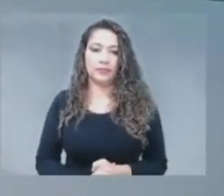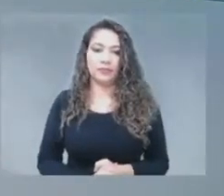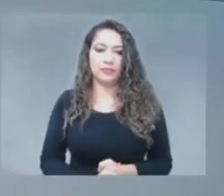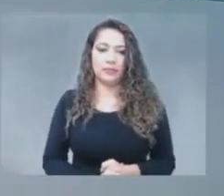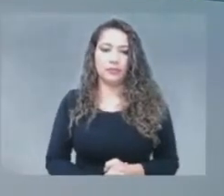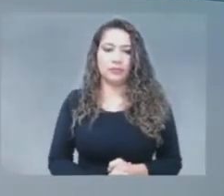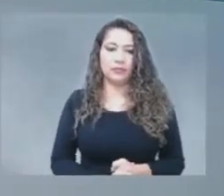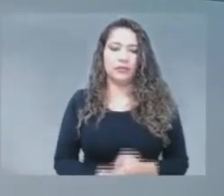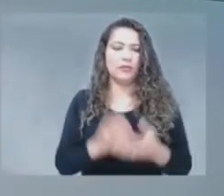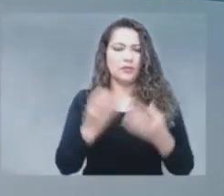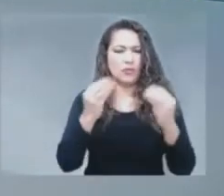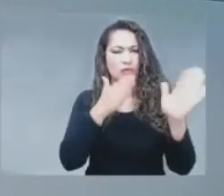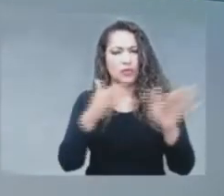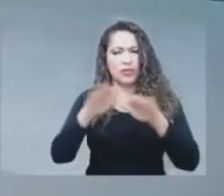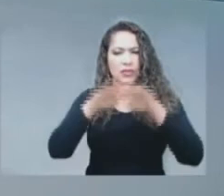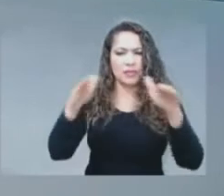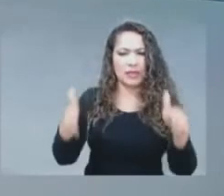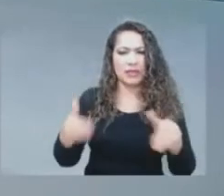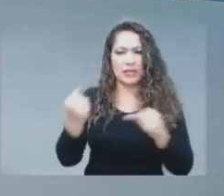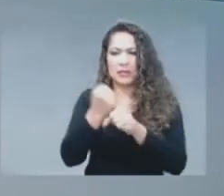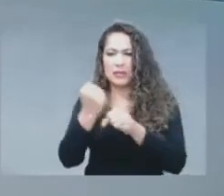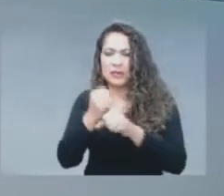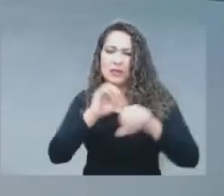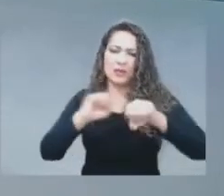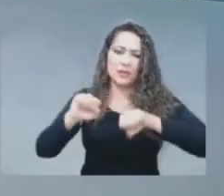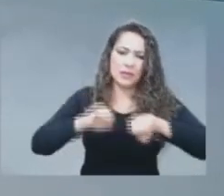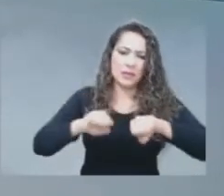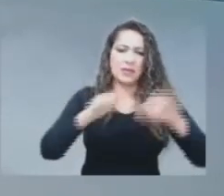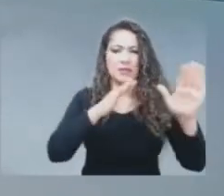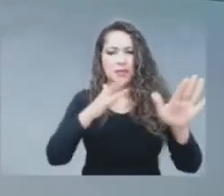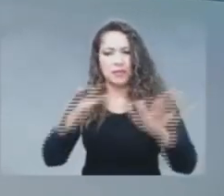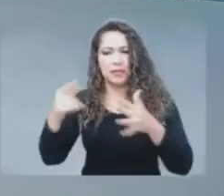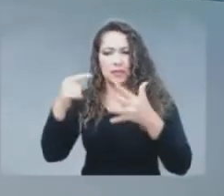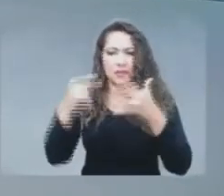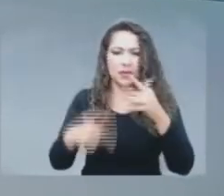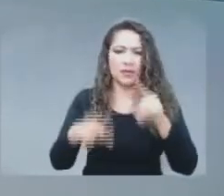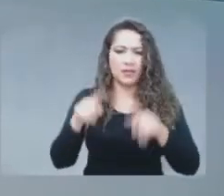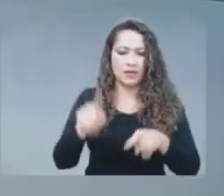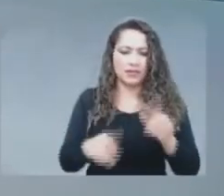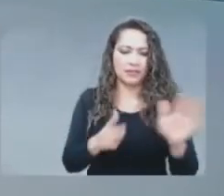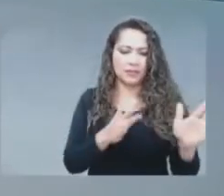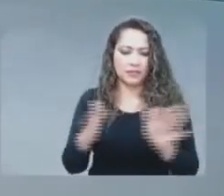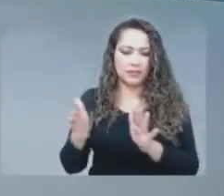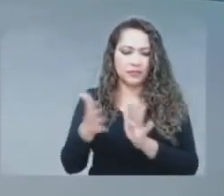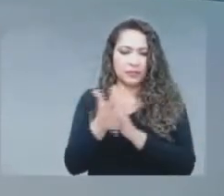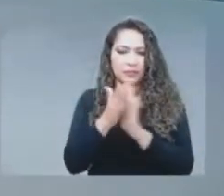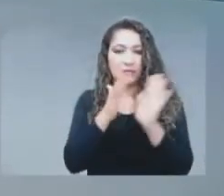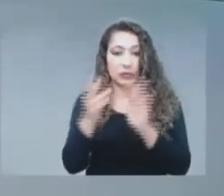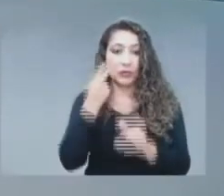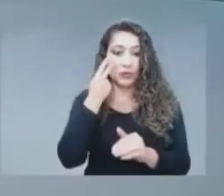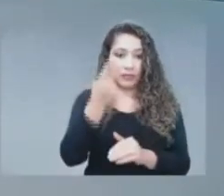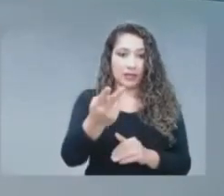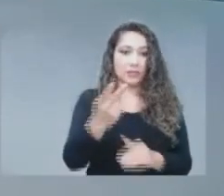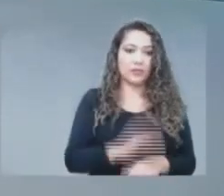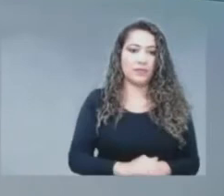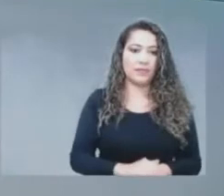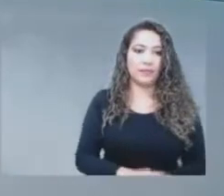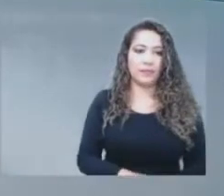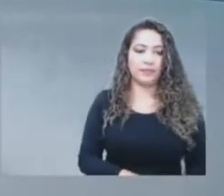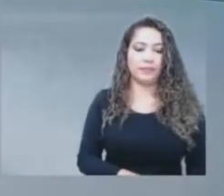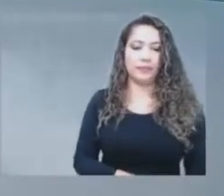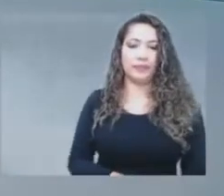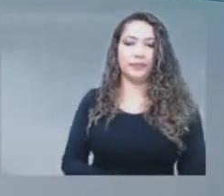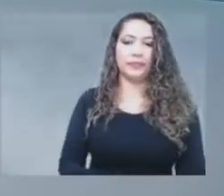did many working tables. We worked with 10 different productive sectors. Here you can see in the screen